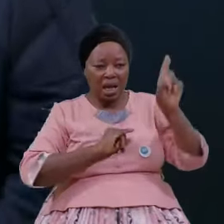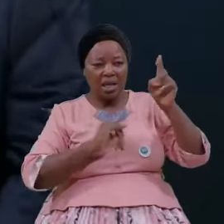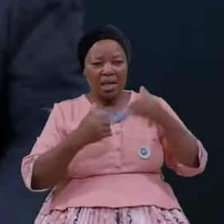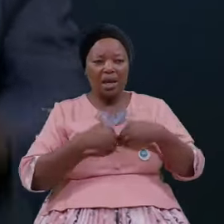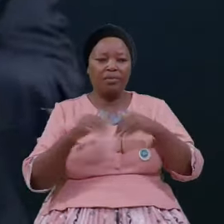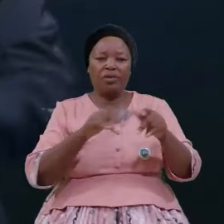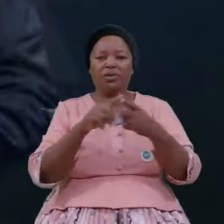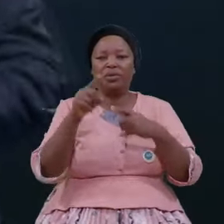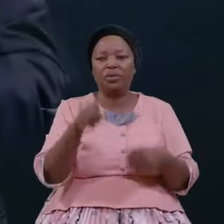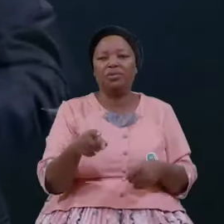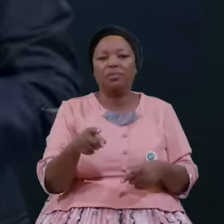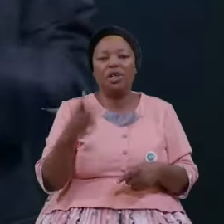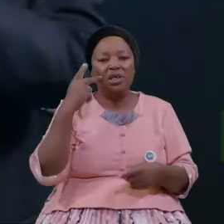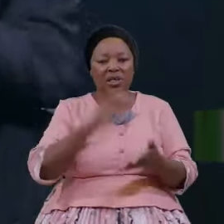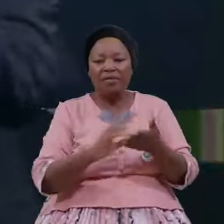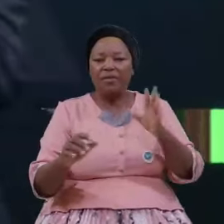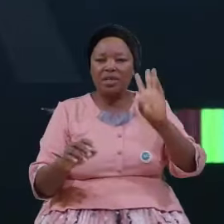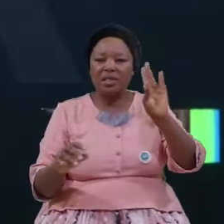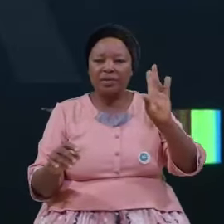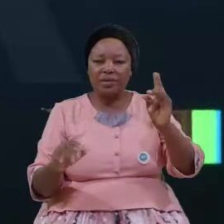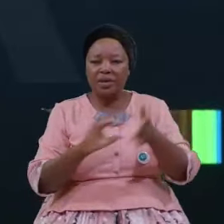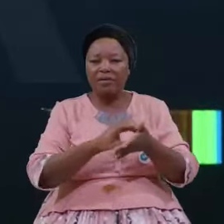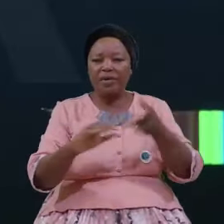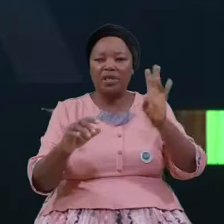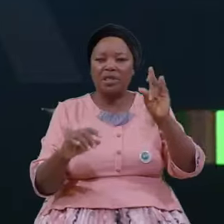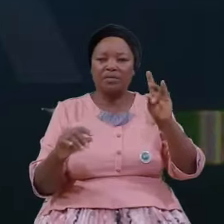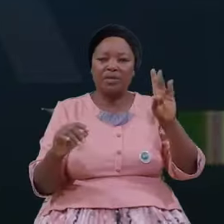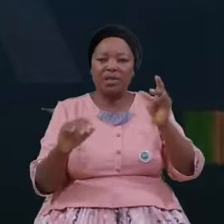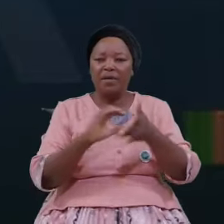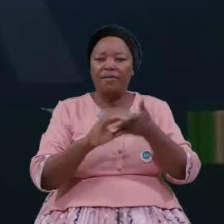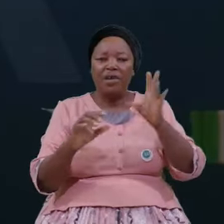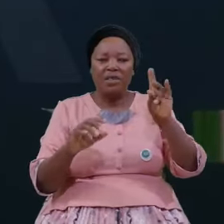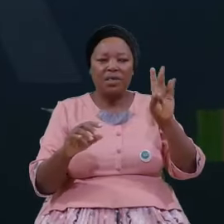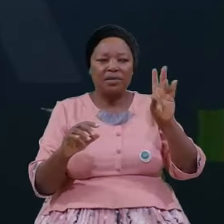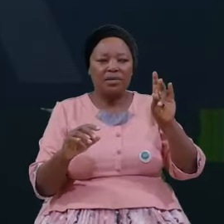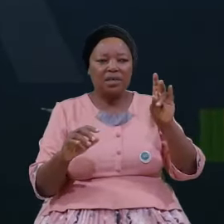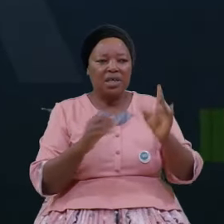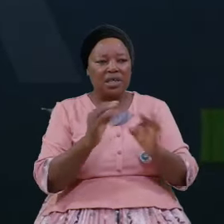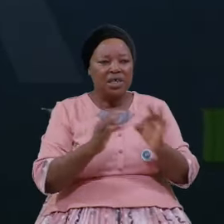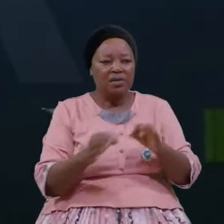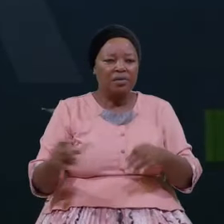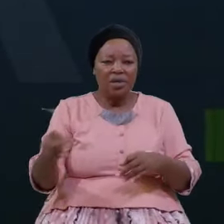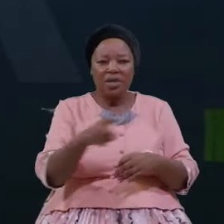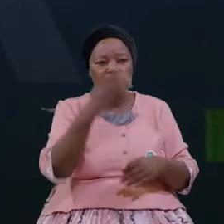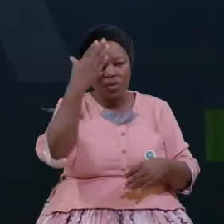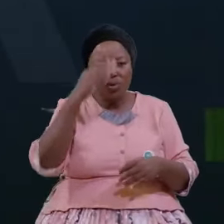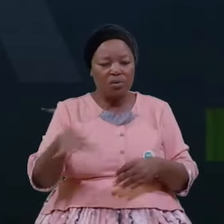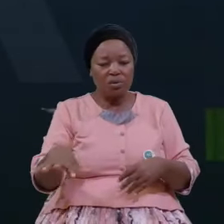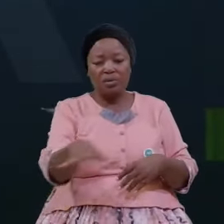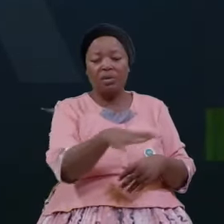at verse 17. In verse 17, if ye know these things, happy are